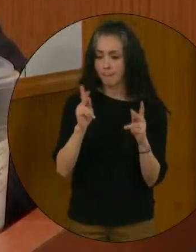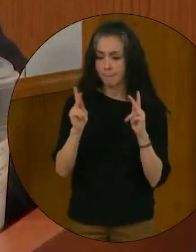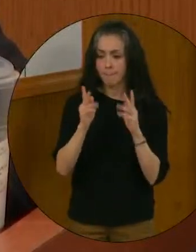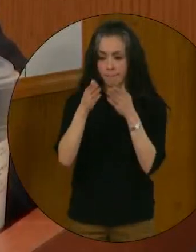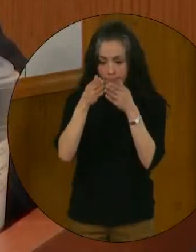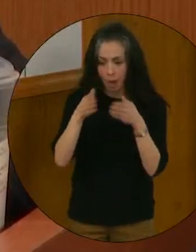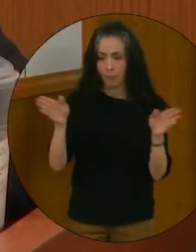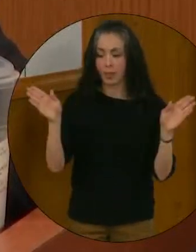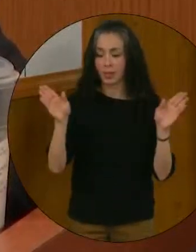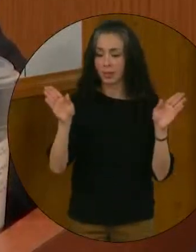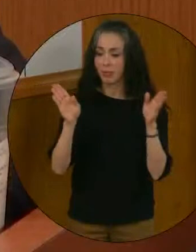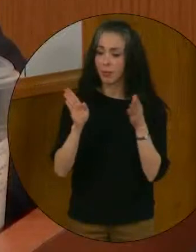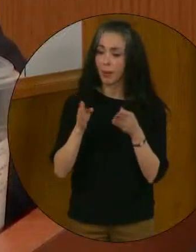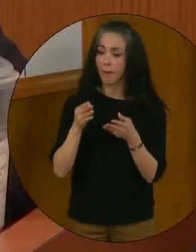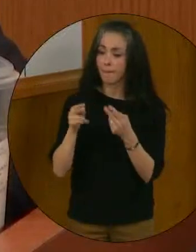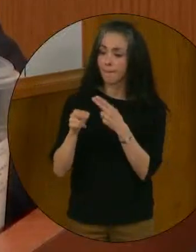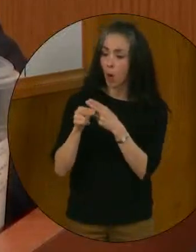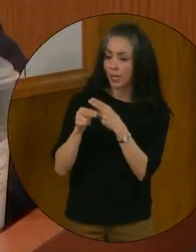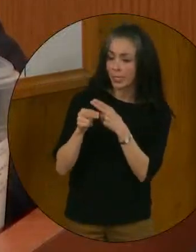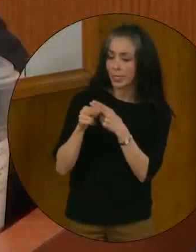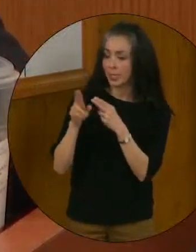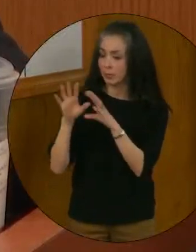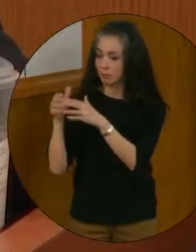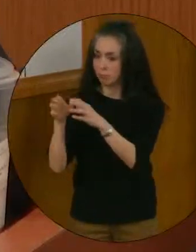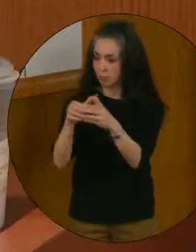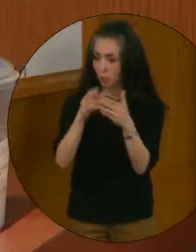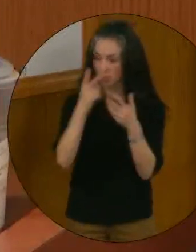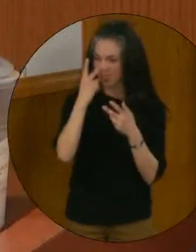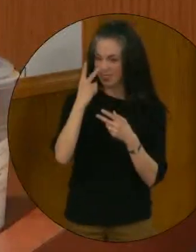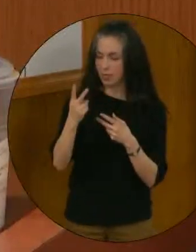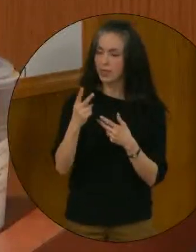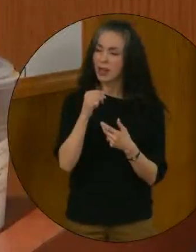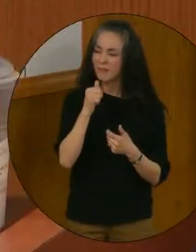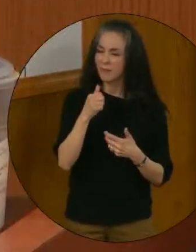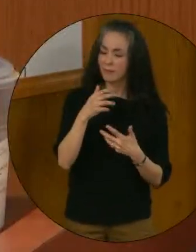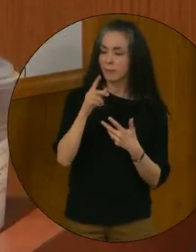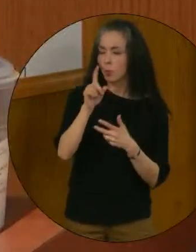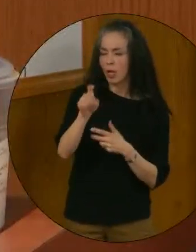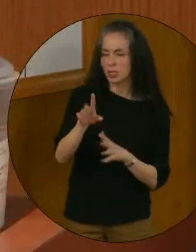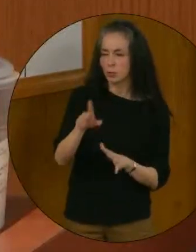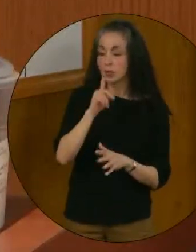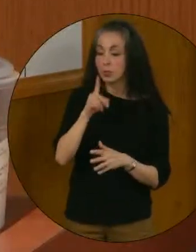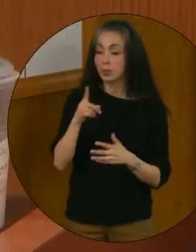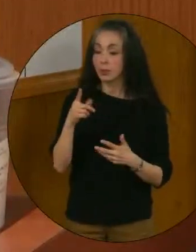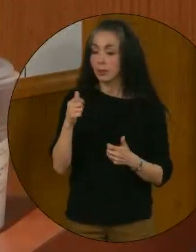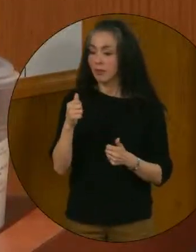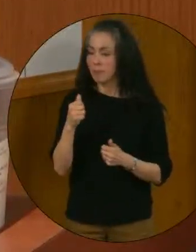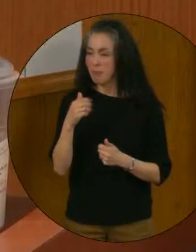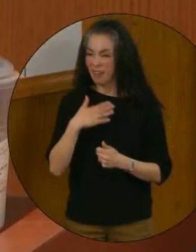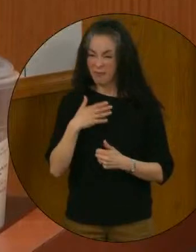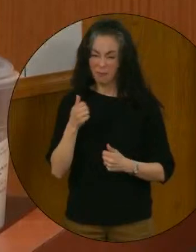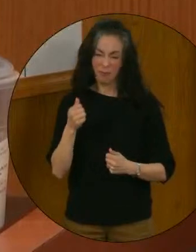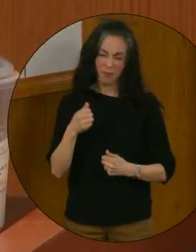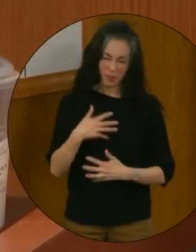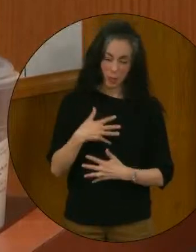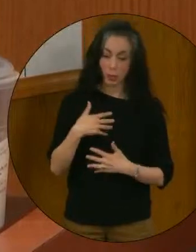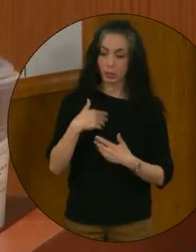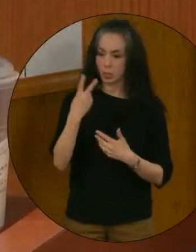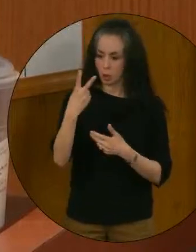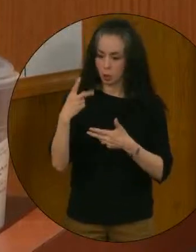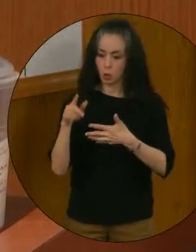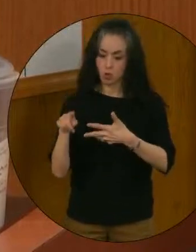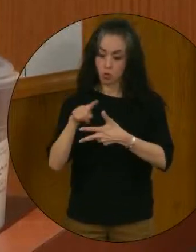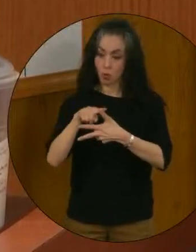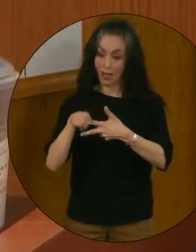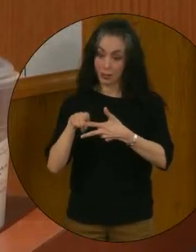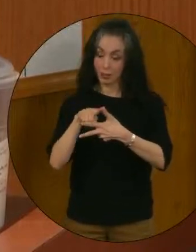going to have access to it, so they'll be able to see this. My fear, I guess not a question, but my fear is, As you can see, the first two ranked items are personal